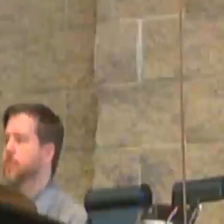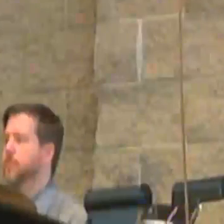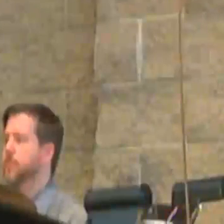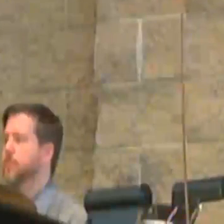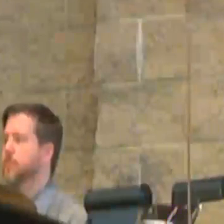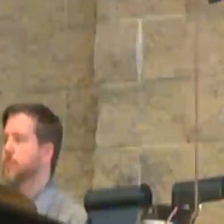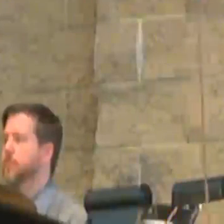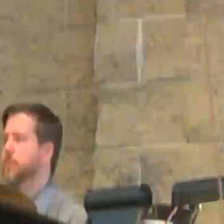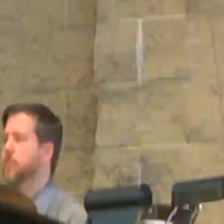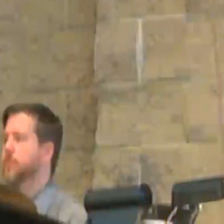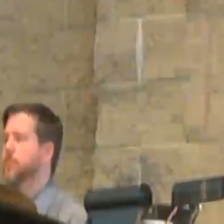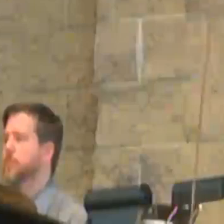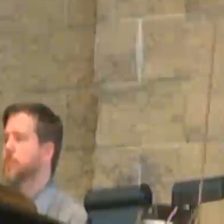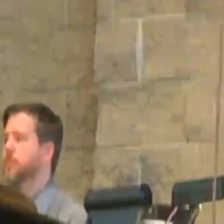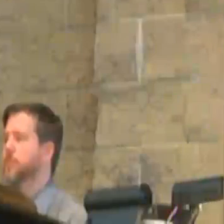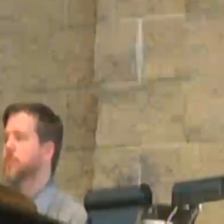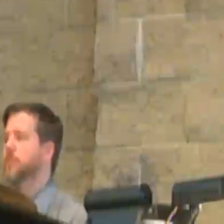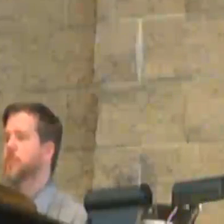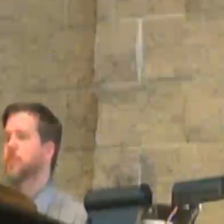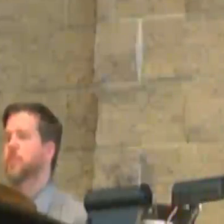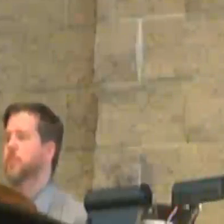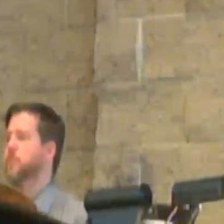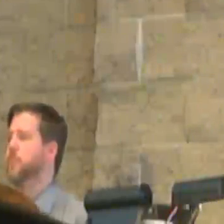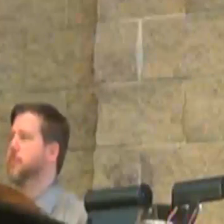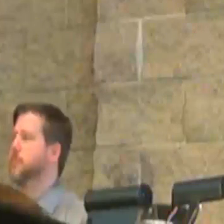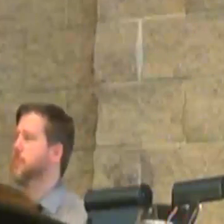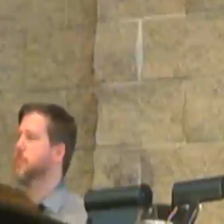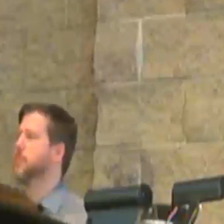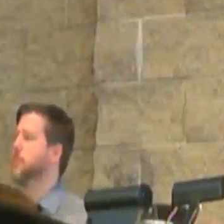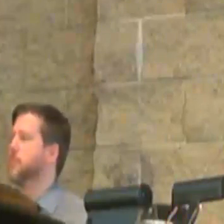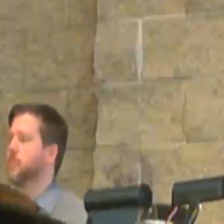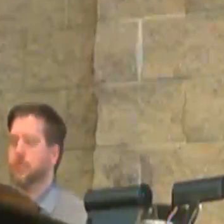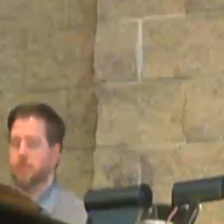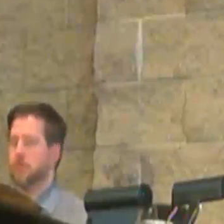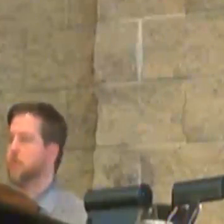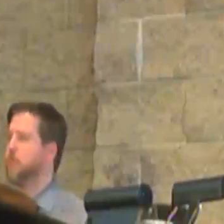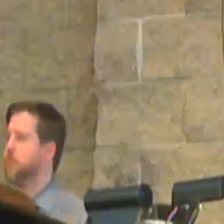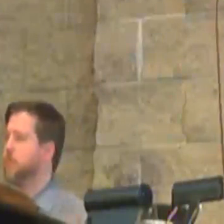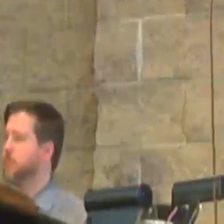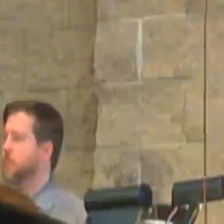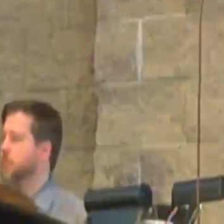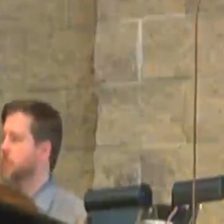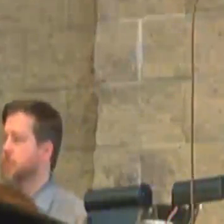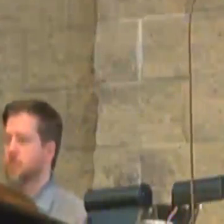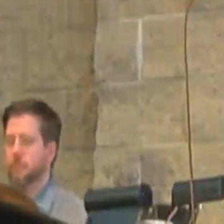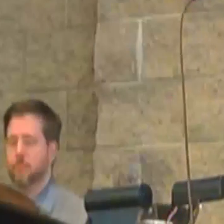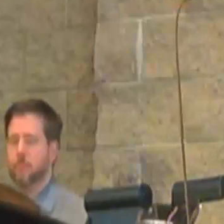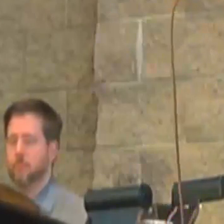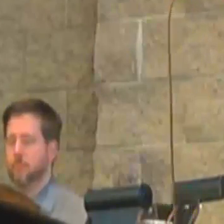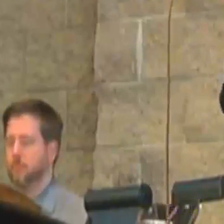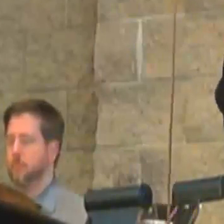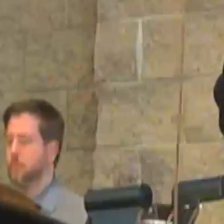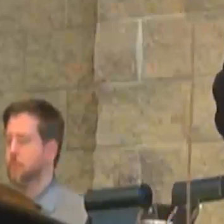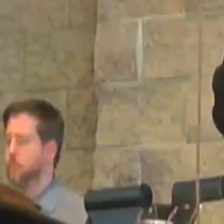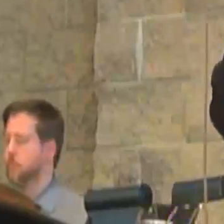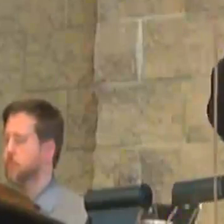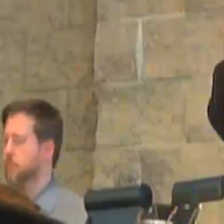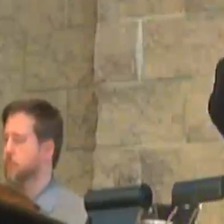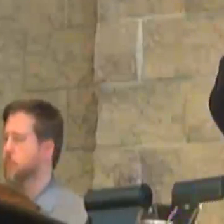moving in my heart, I will